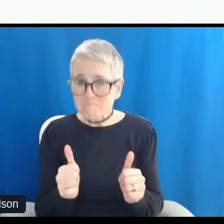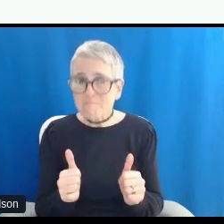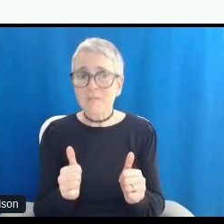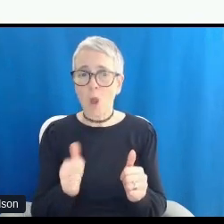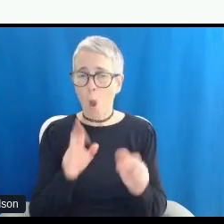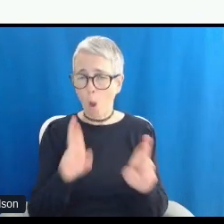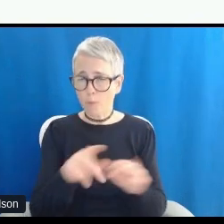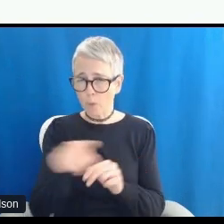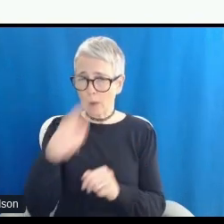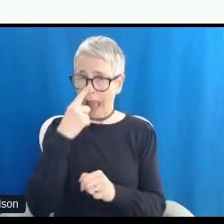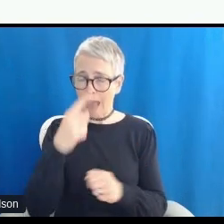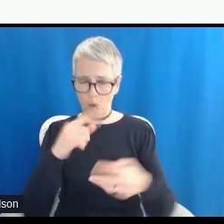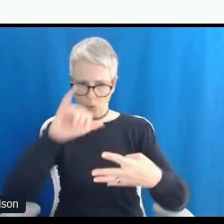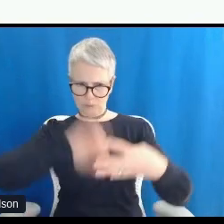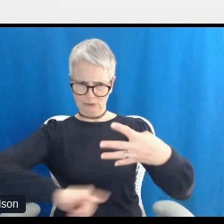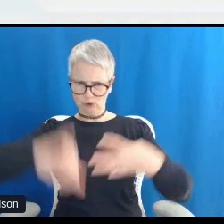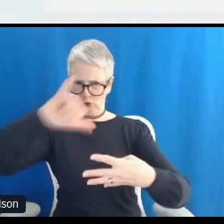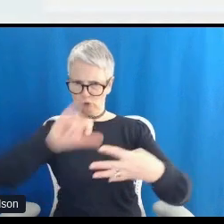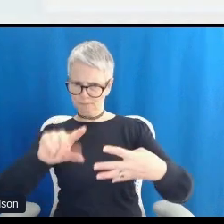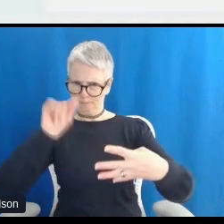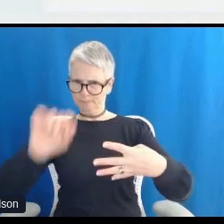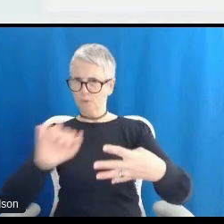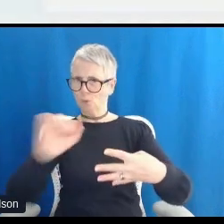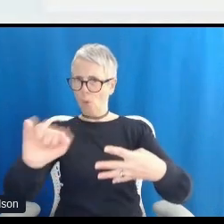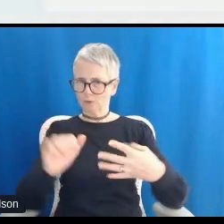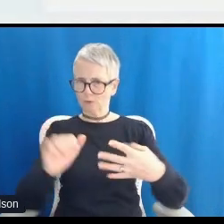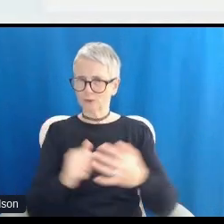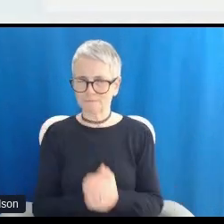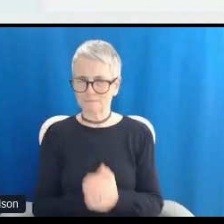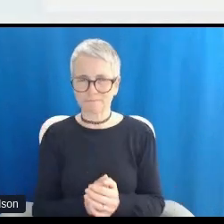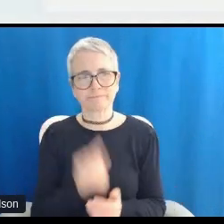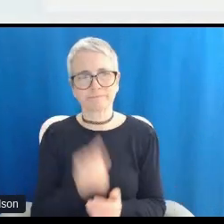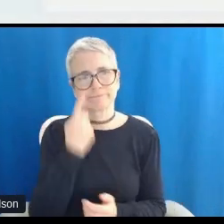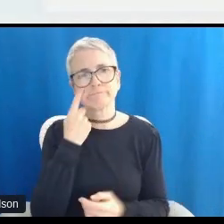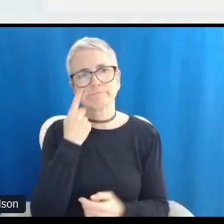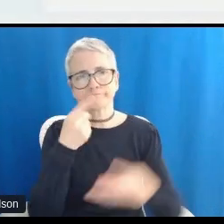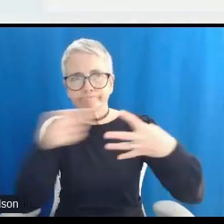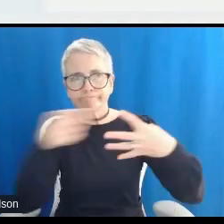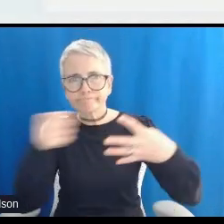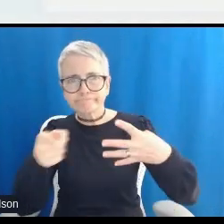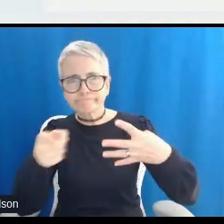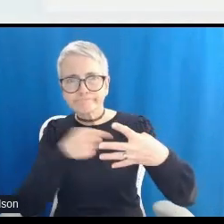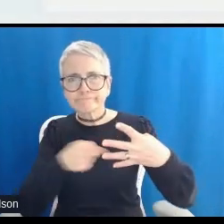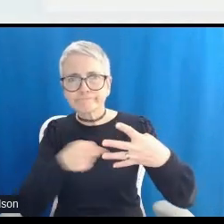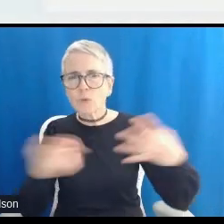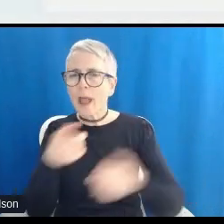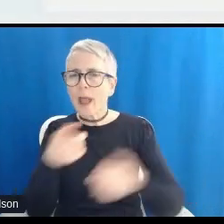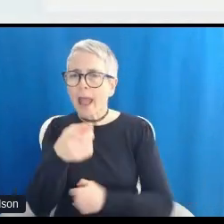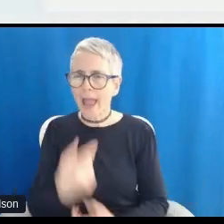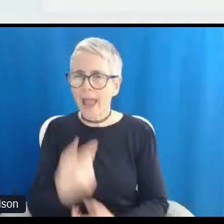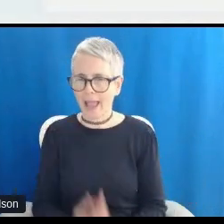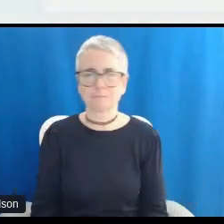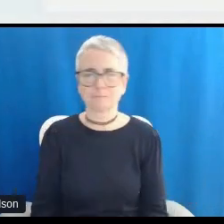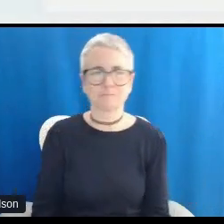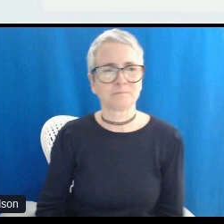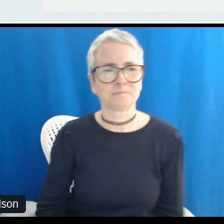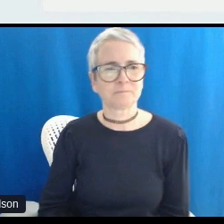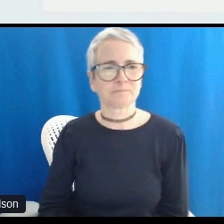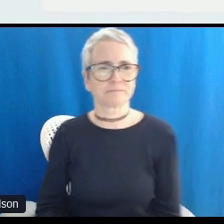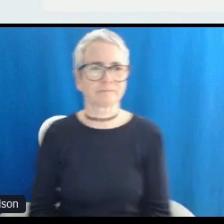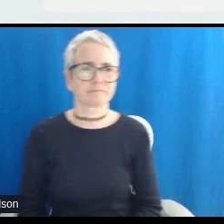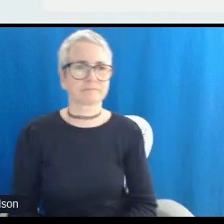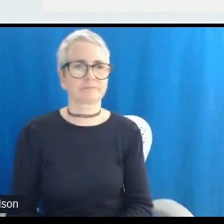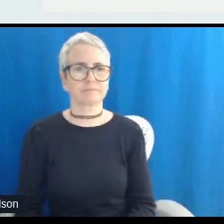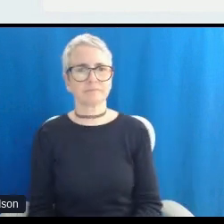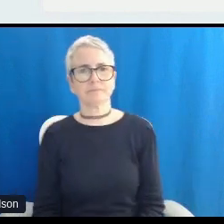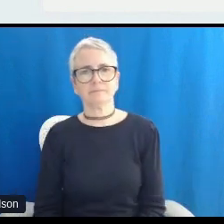one of those, and I'm just going to skip on to another Slido. So if those of you quick off the mark wouldn't mind